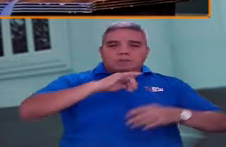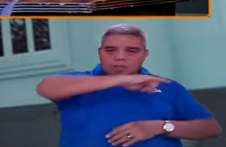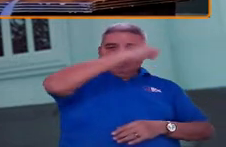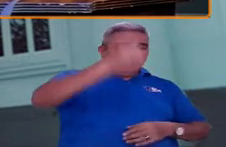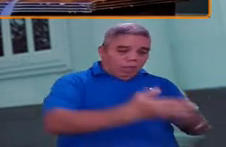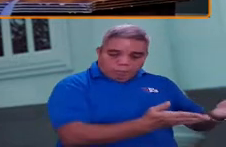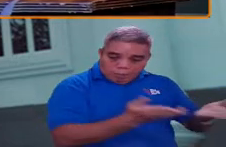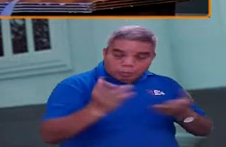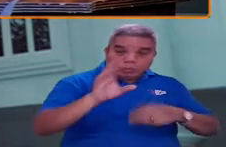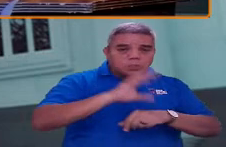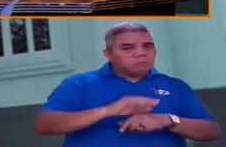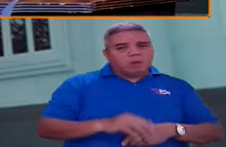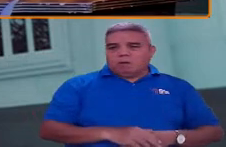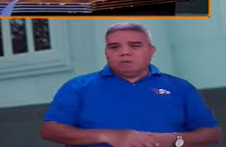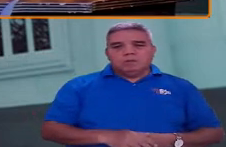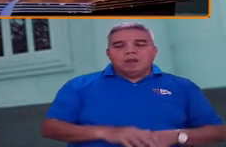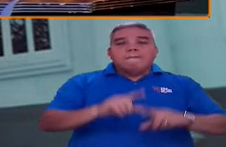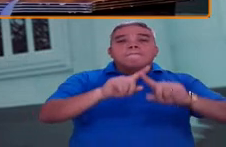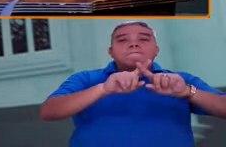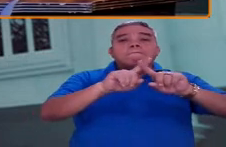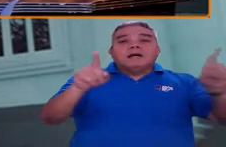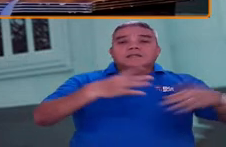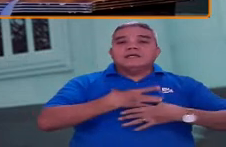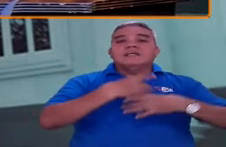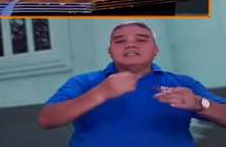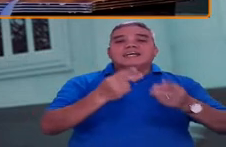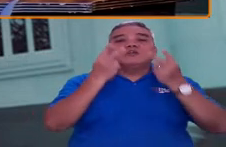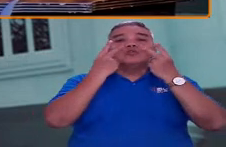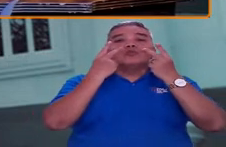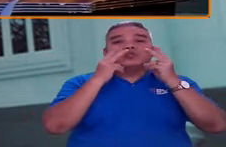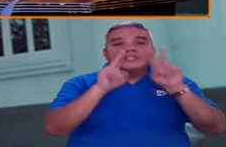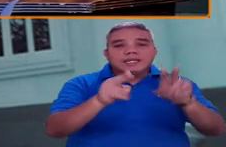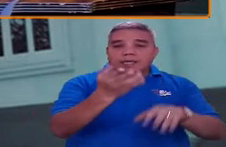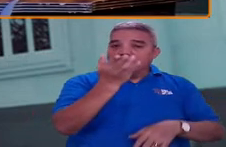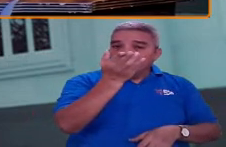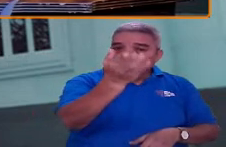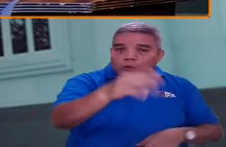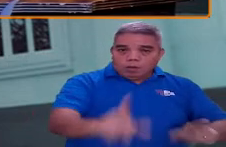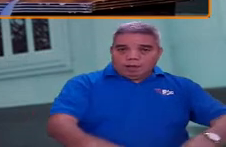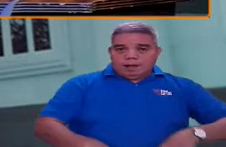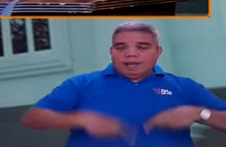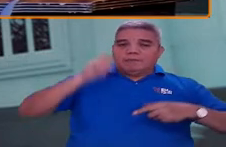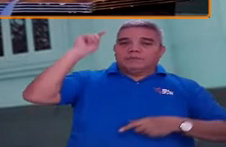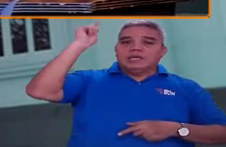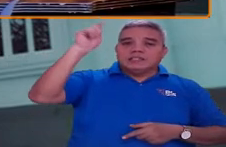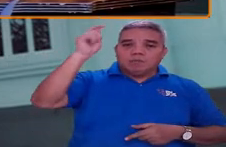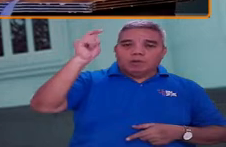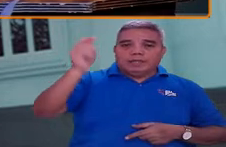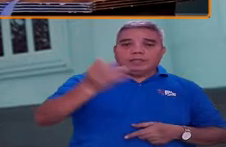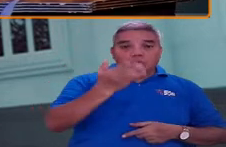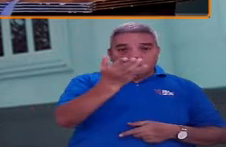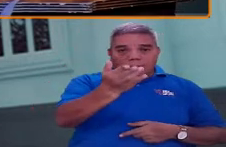them to come to church. But they are interested to see our testimony before them.